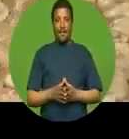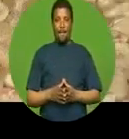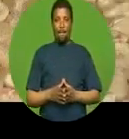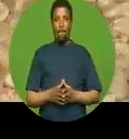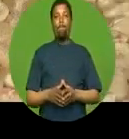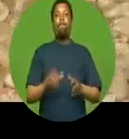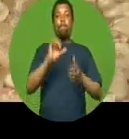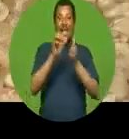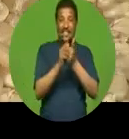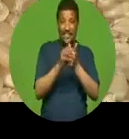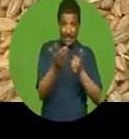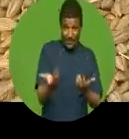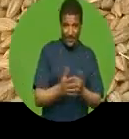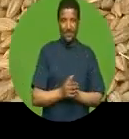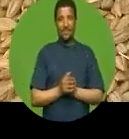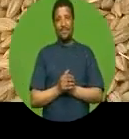maize,